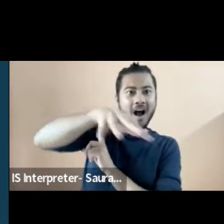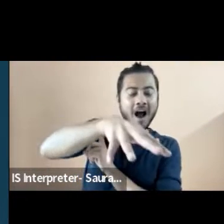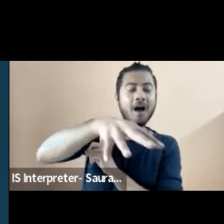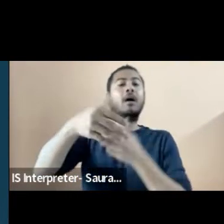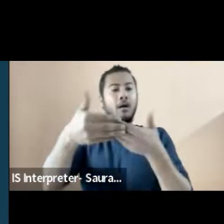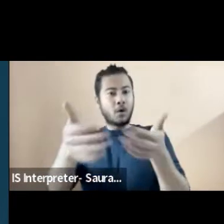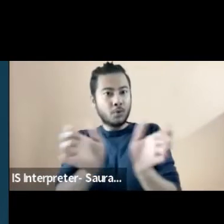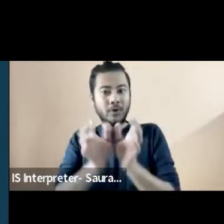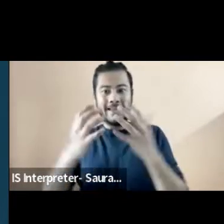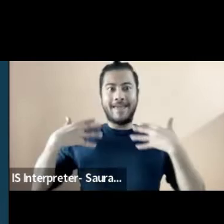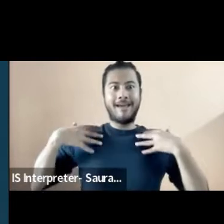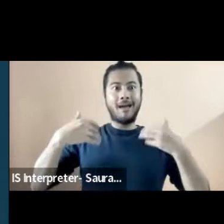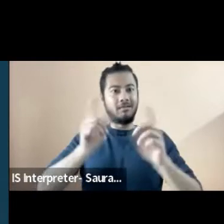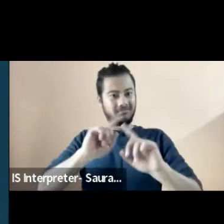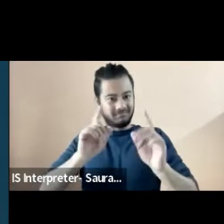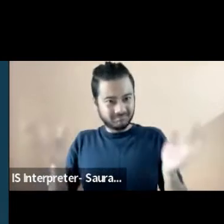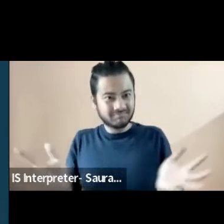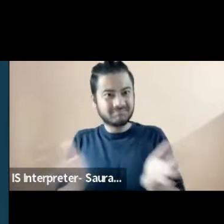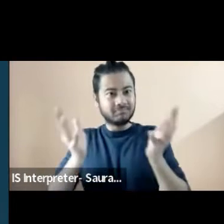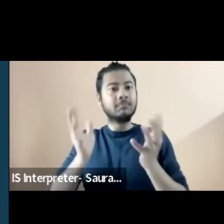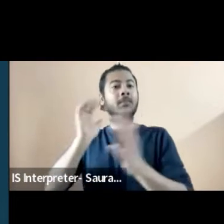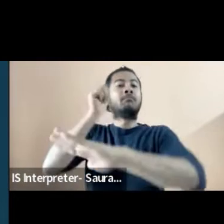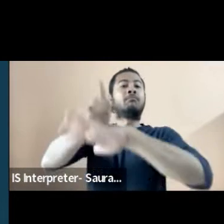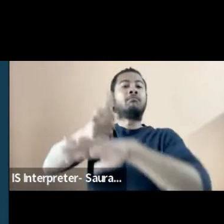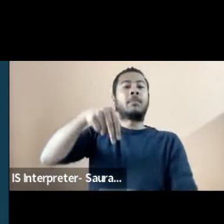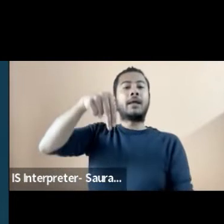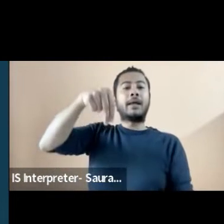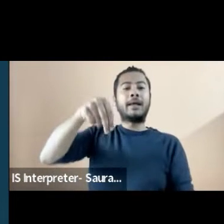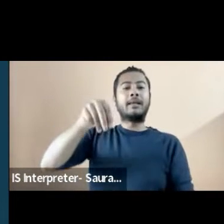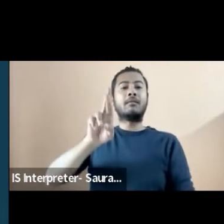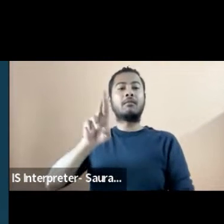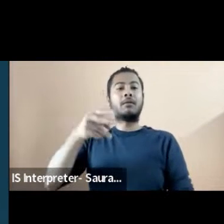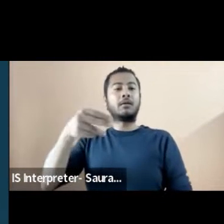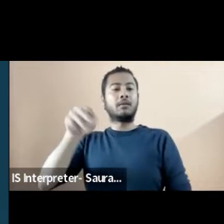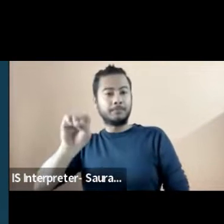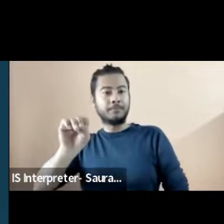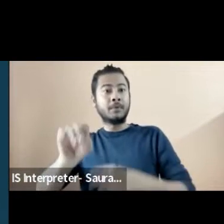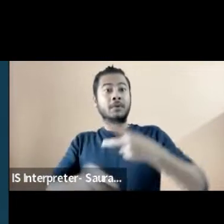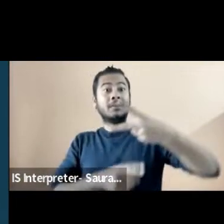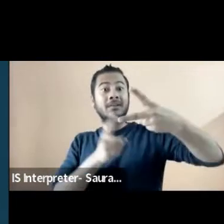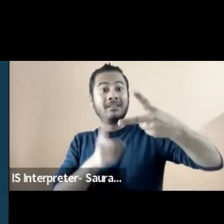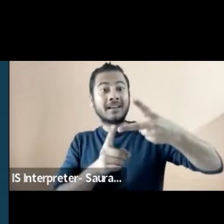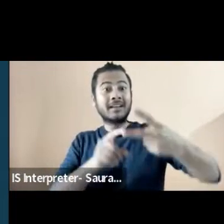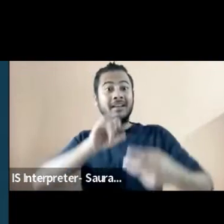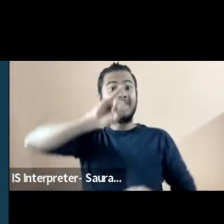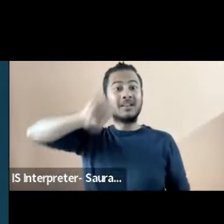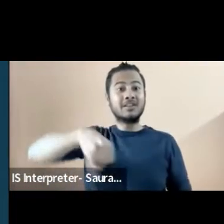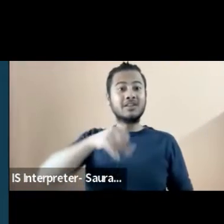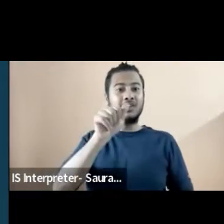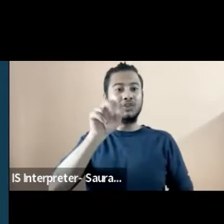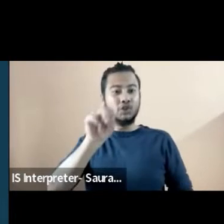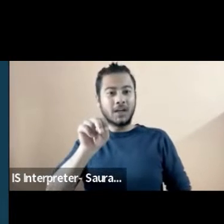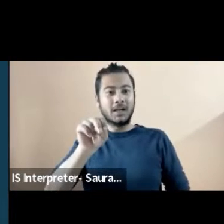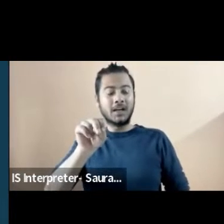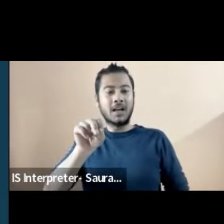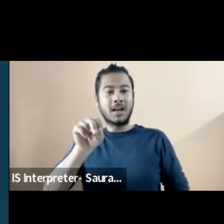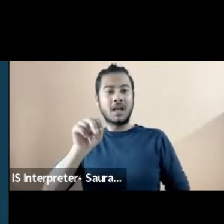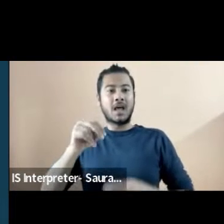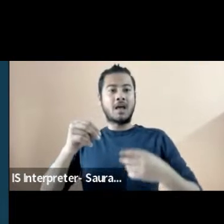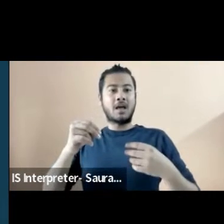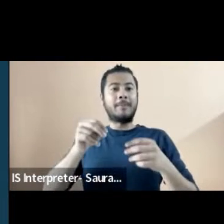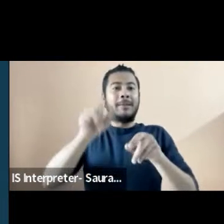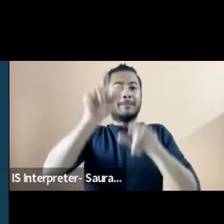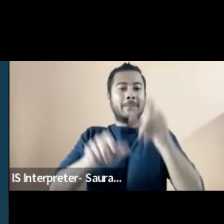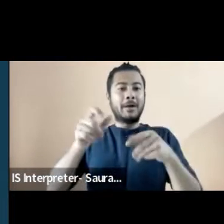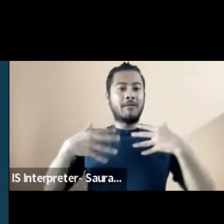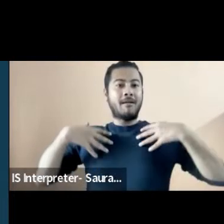under NRHM. And the Jan Swasthya Abhiyan, which was the India chapter of the People's Health Movement, had a